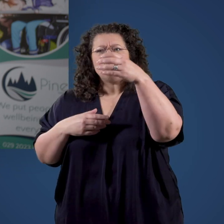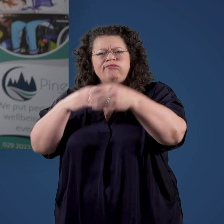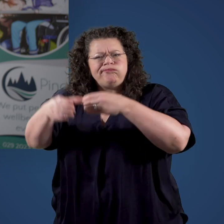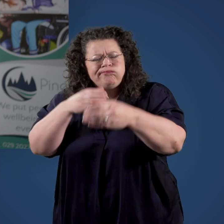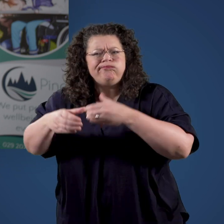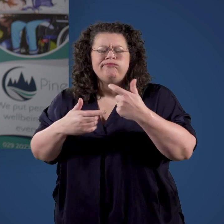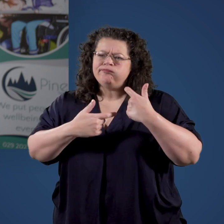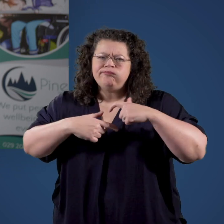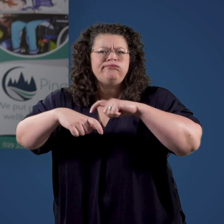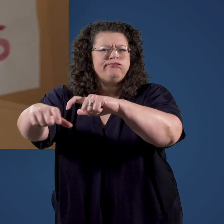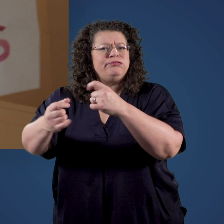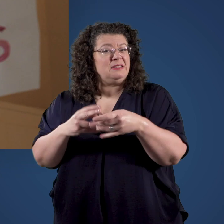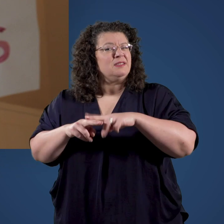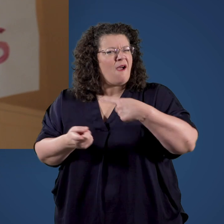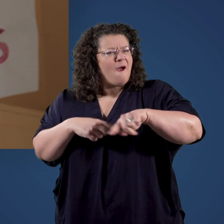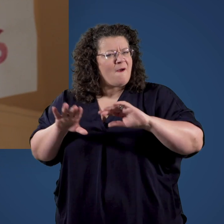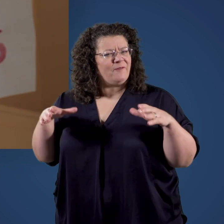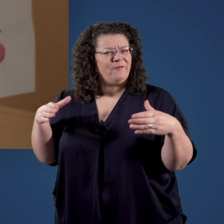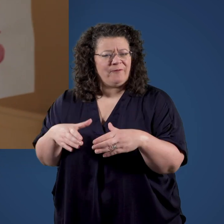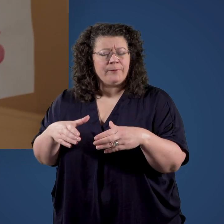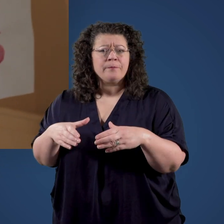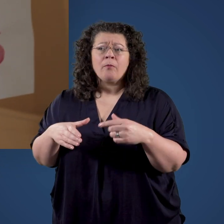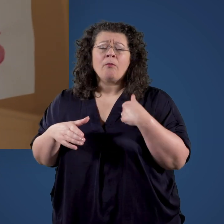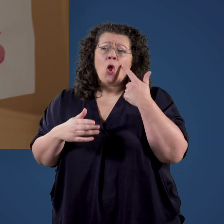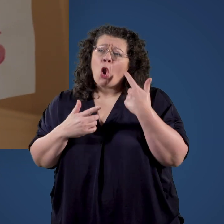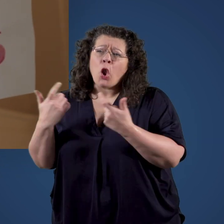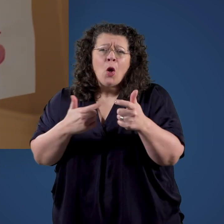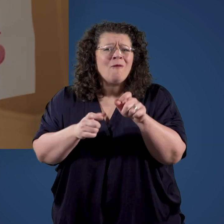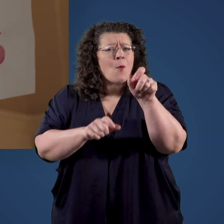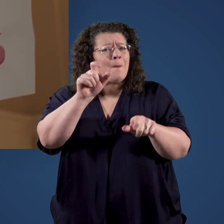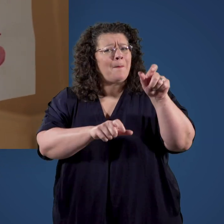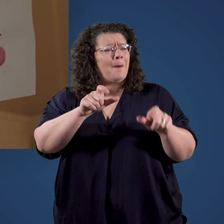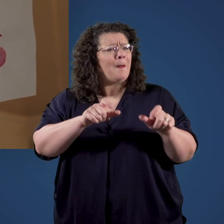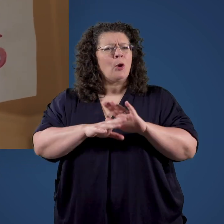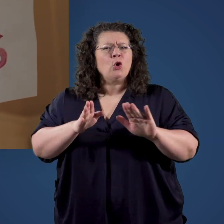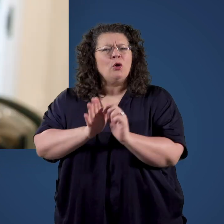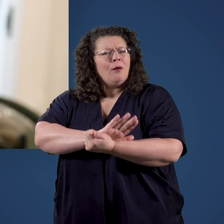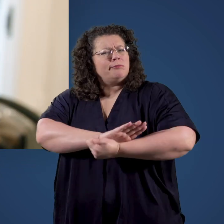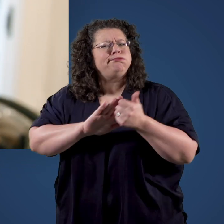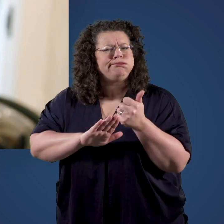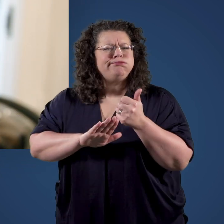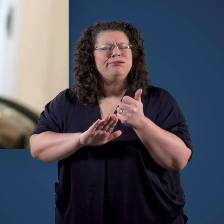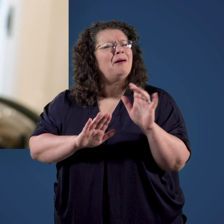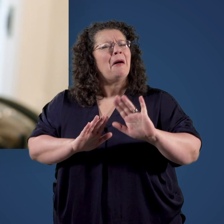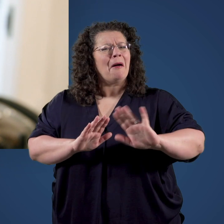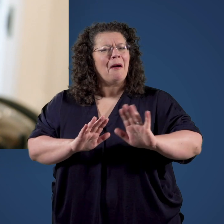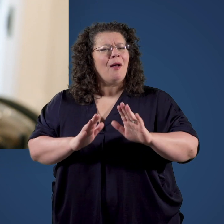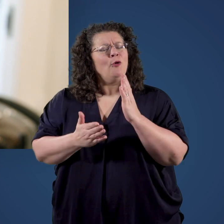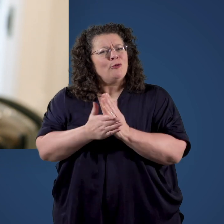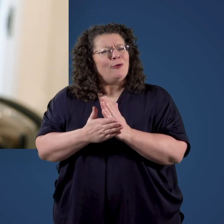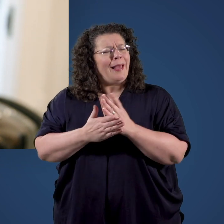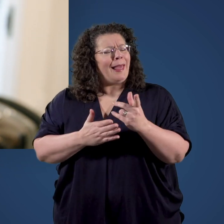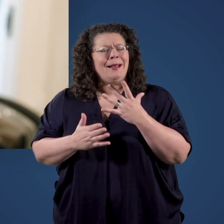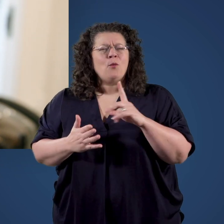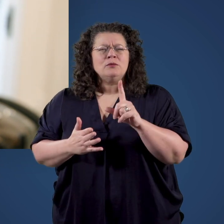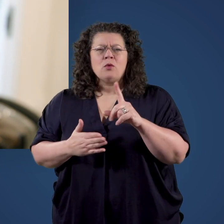and retention across the workforce. We're looking for the right people, and we're not looking for experience. We're not looking